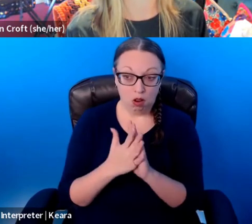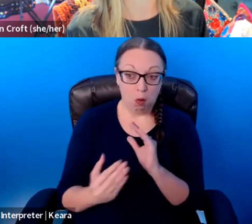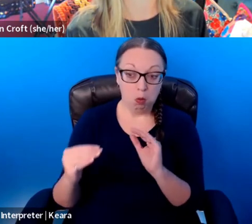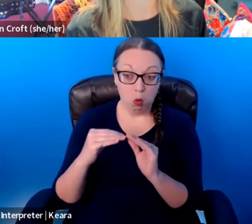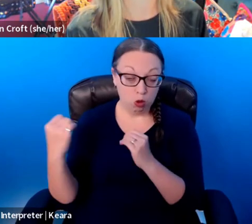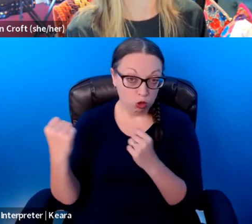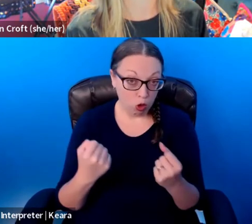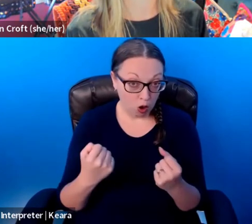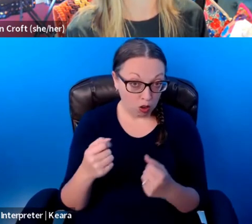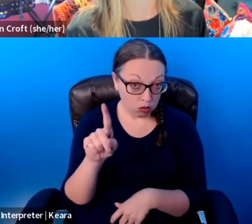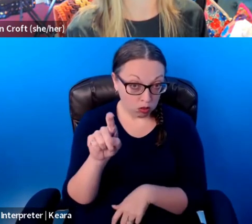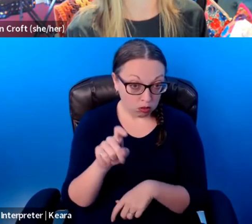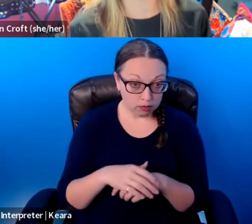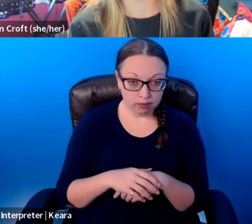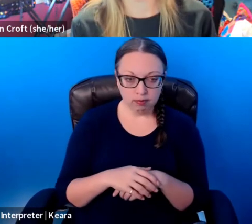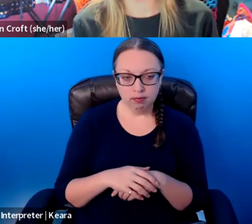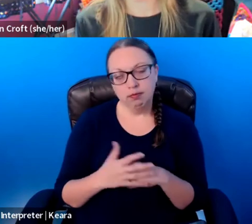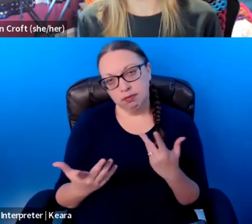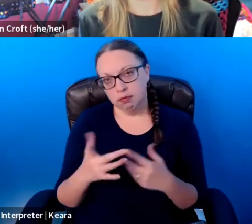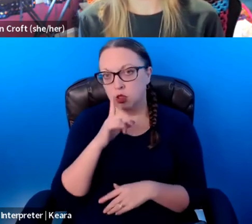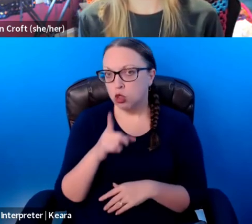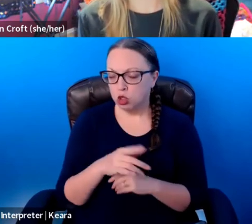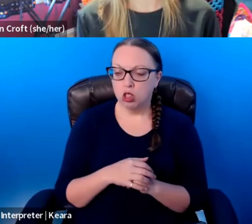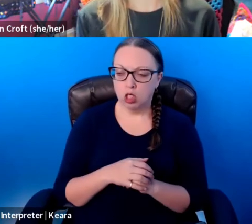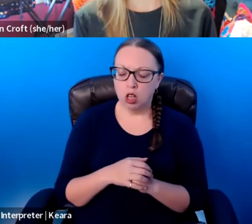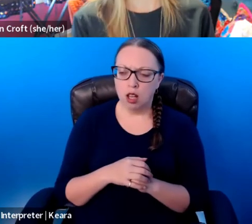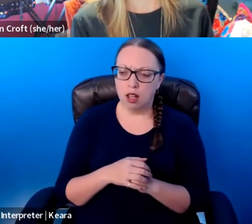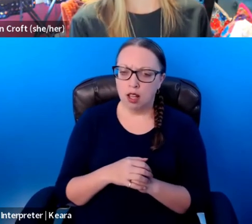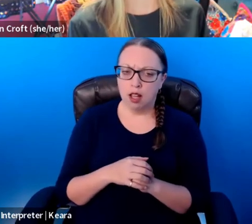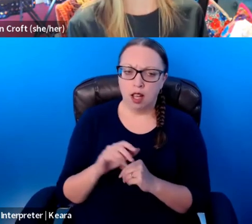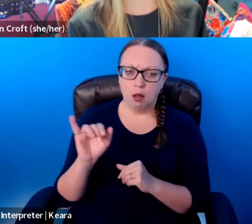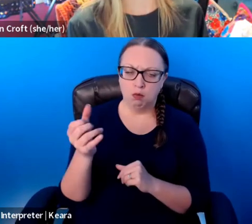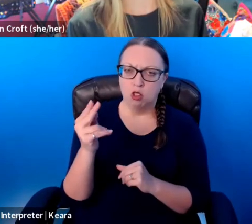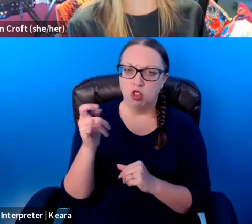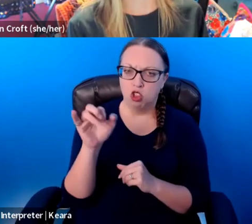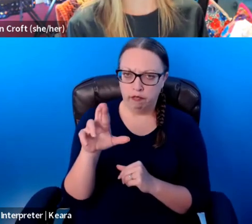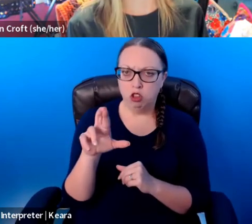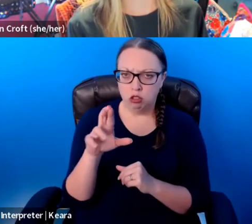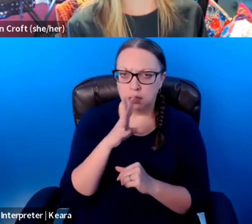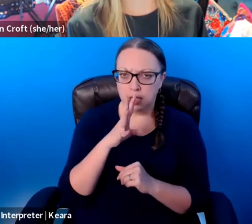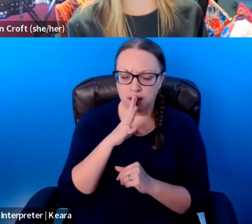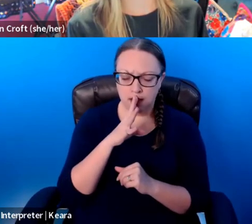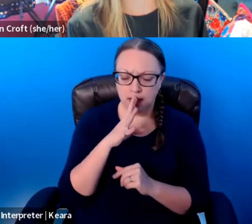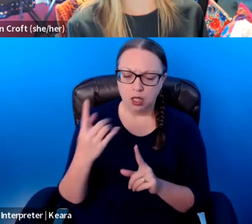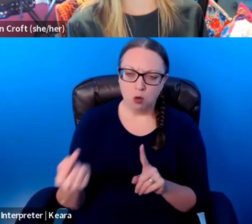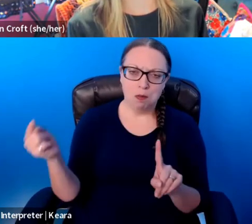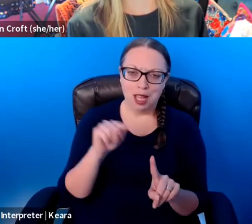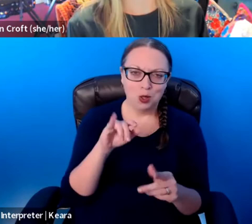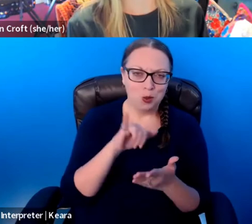Sure. I guess it kind of goes back to, you know, nothing about us without us. Right, that idea